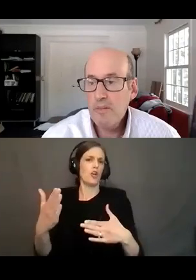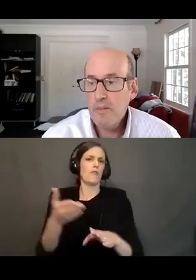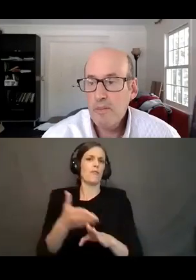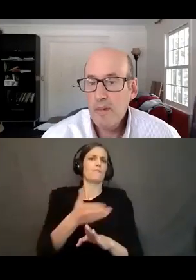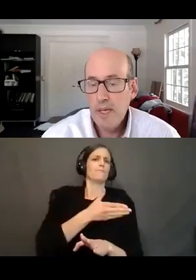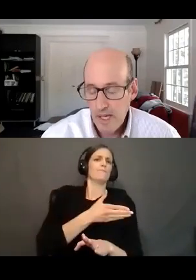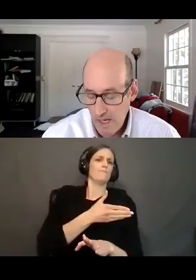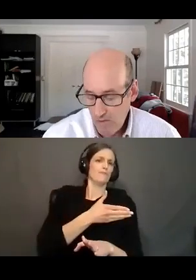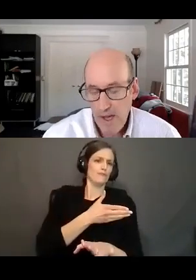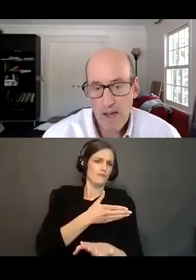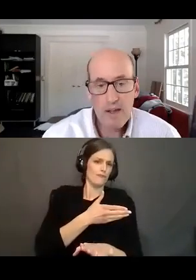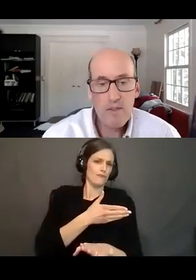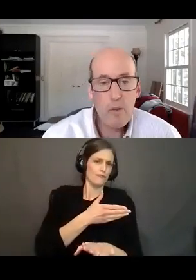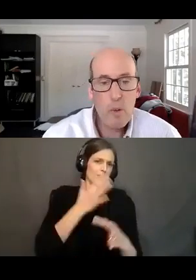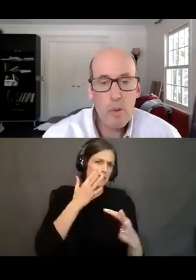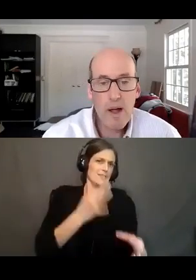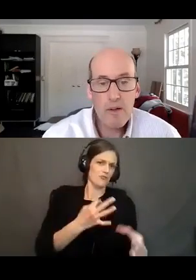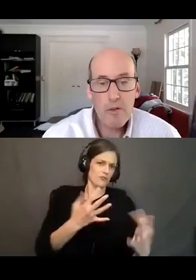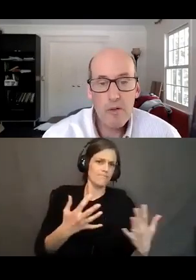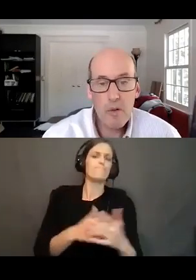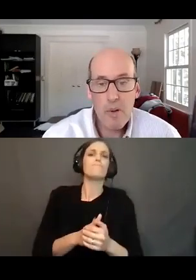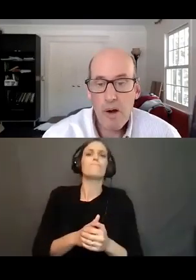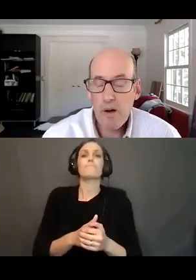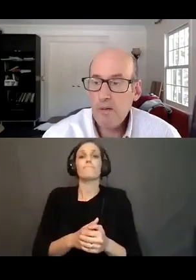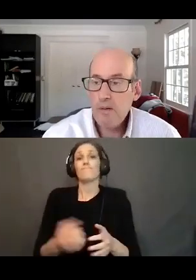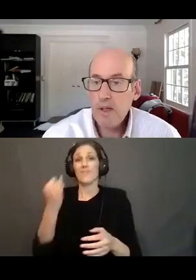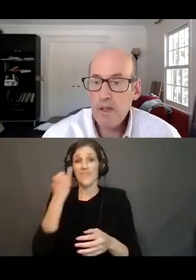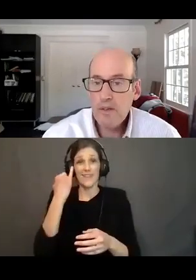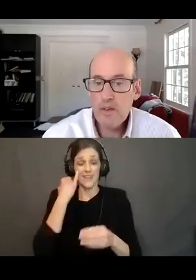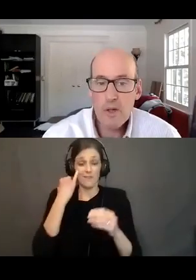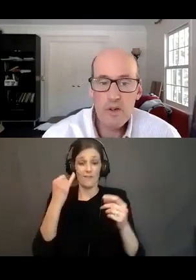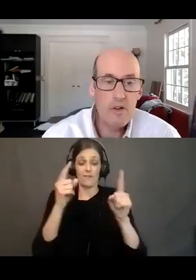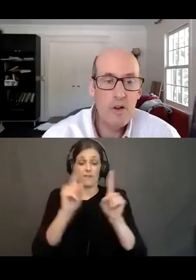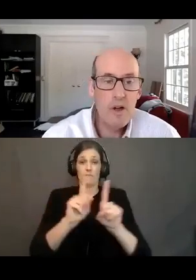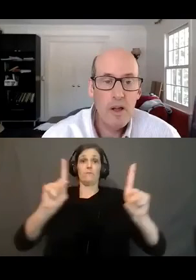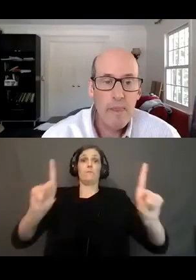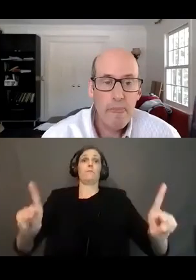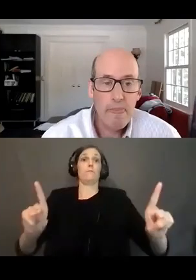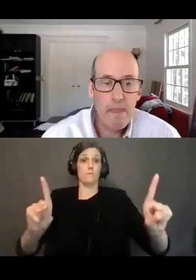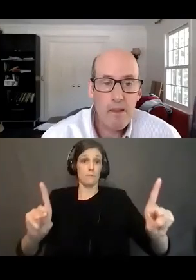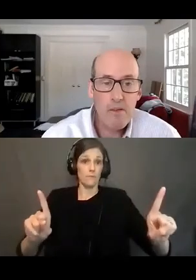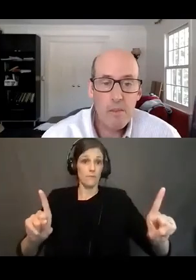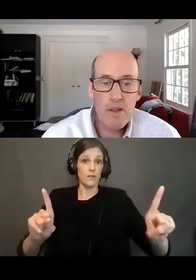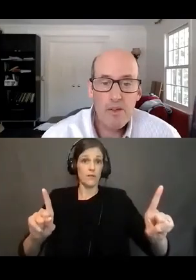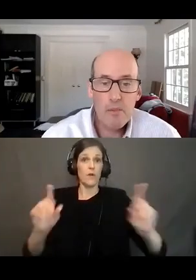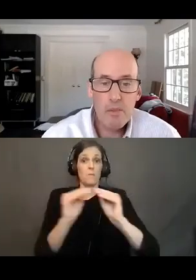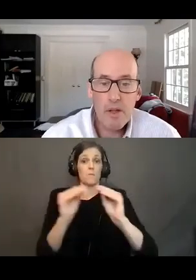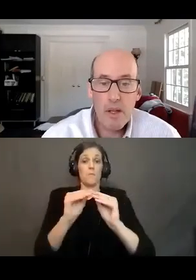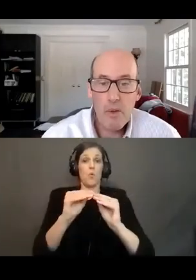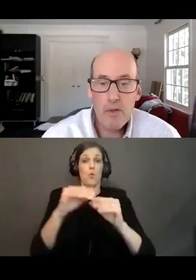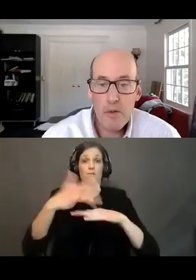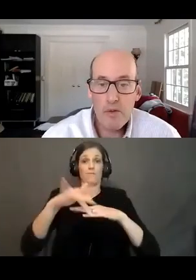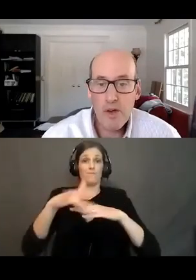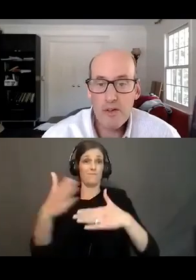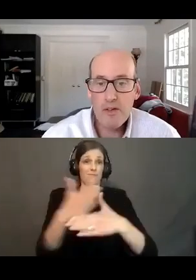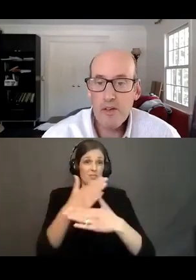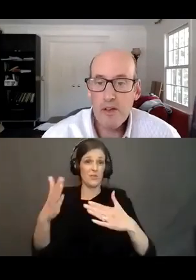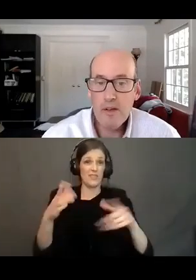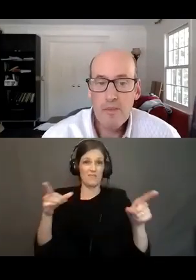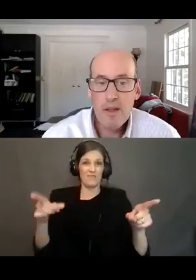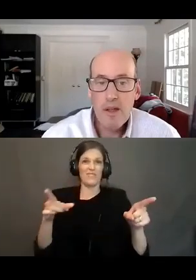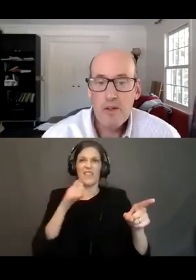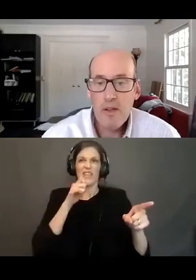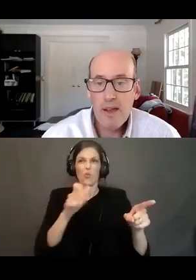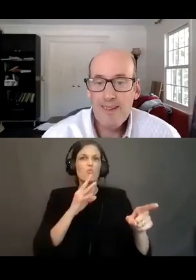predisposition. In fact, if they were plotted further apart, like in this picture, it's because they both don't talk to